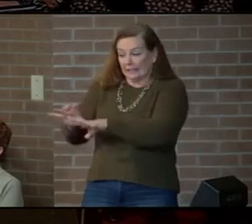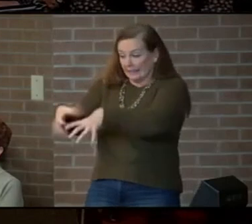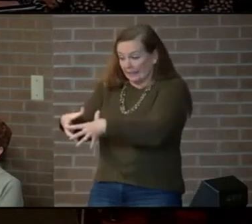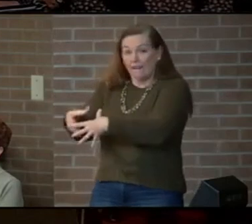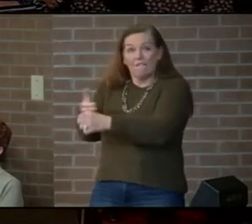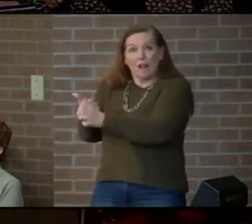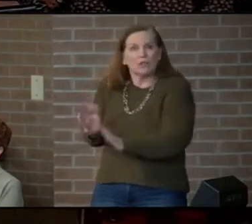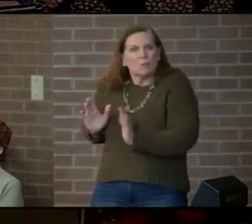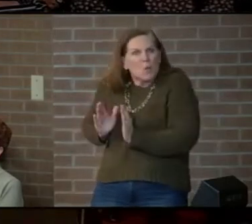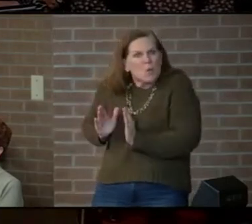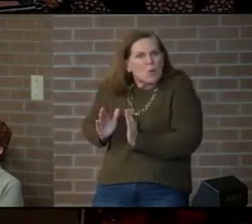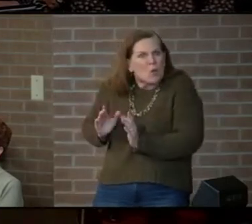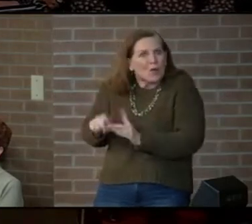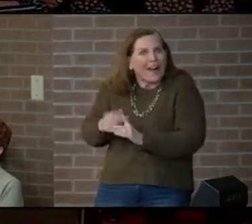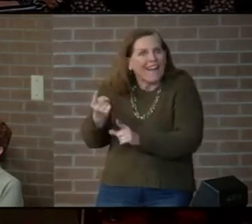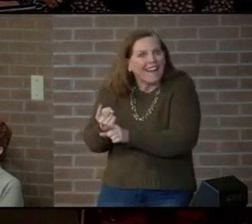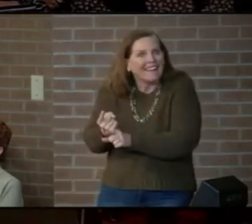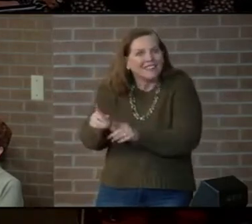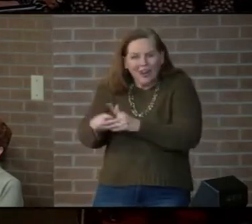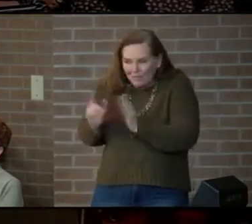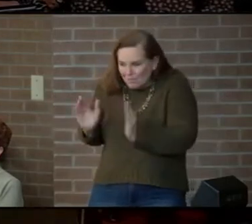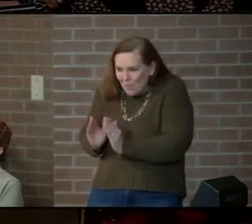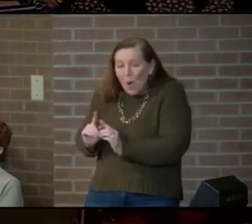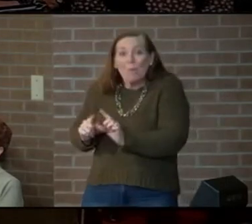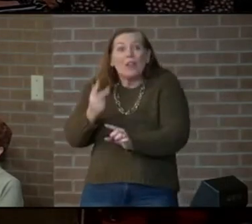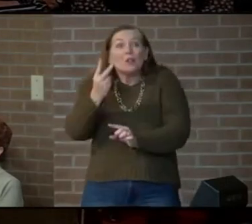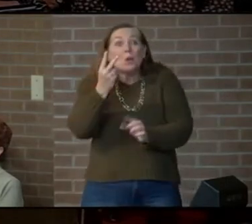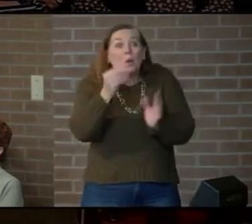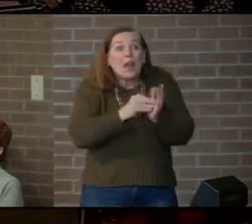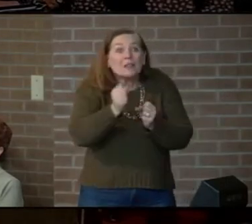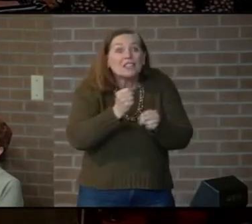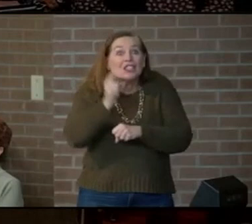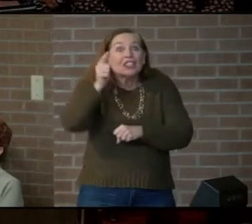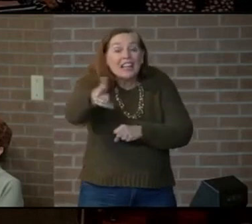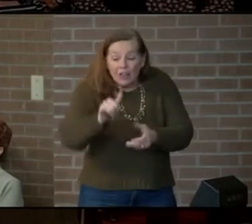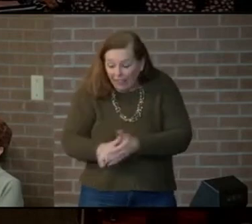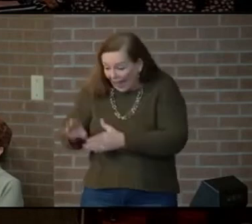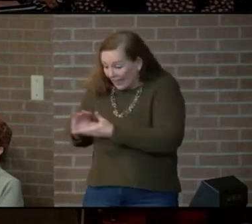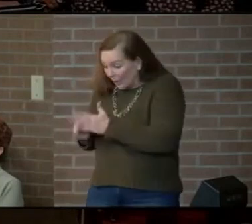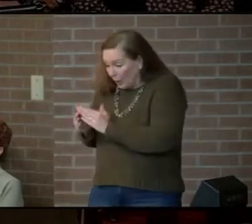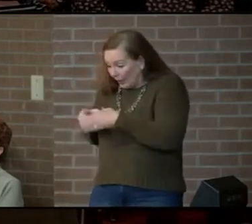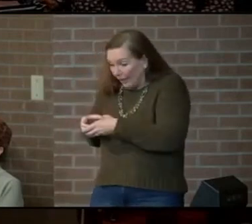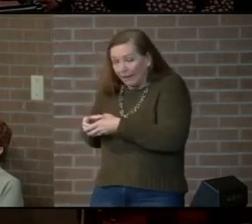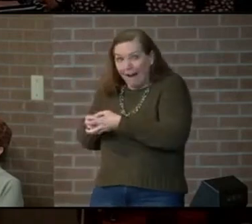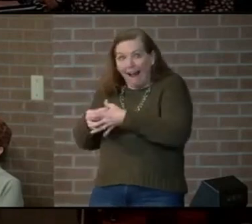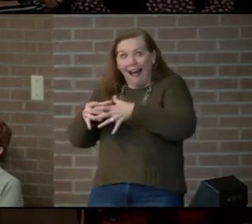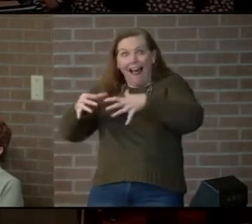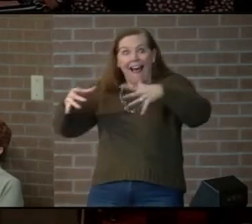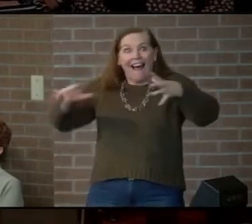they started, right? They started small, yet 2,000 years later, that community has expanded across the